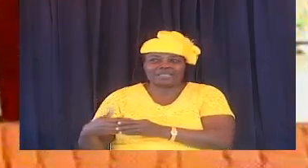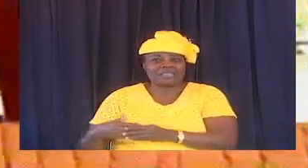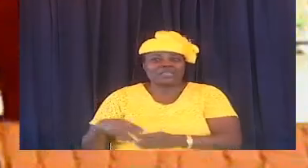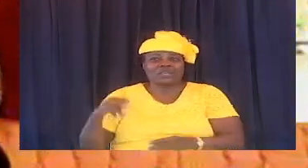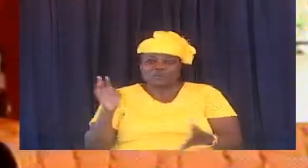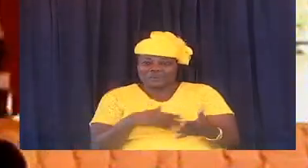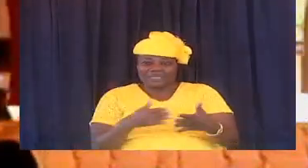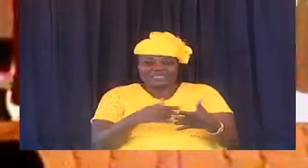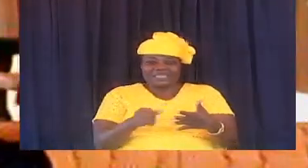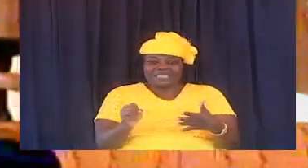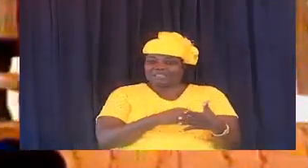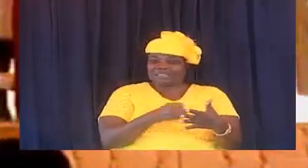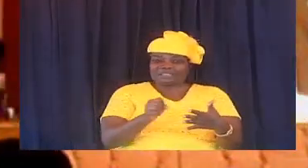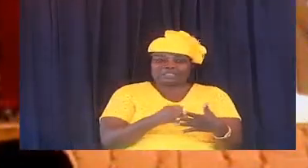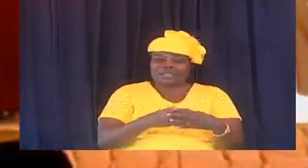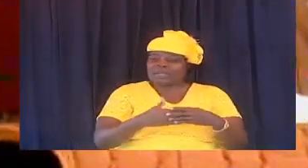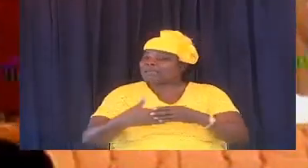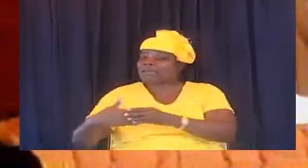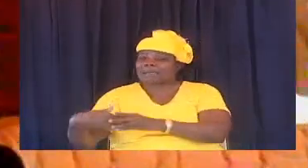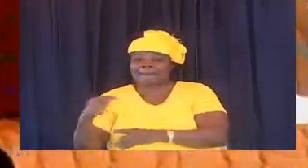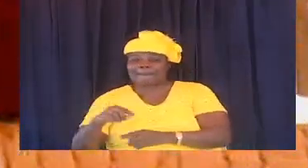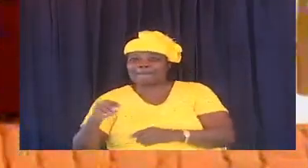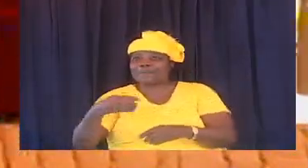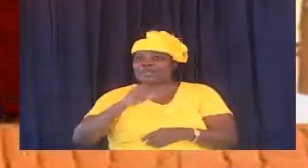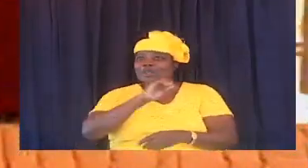Jehovah," because we can't go through